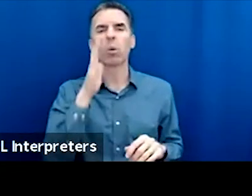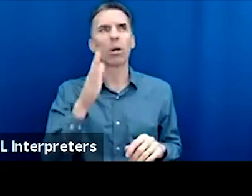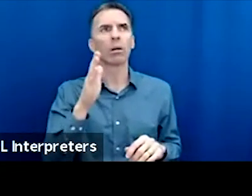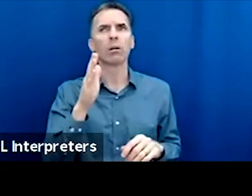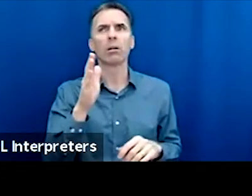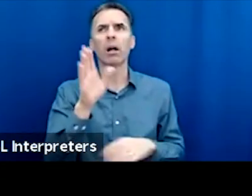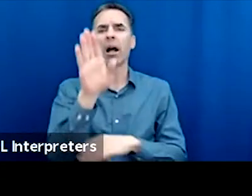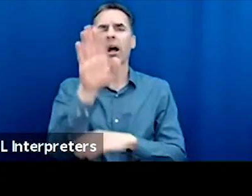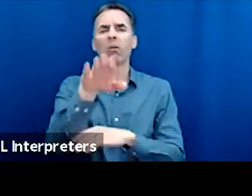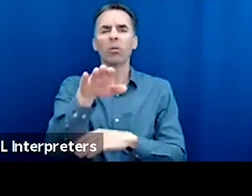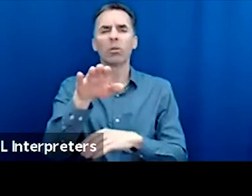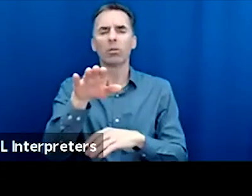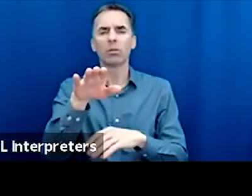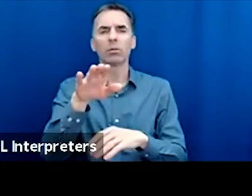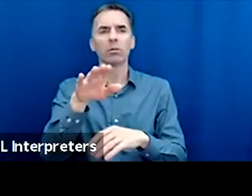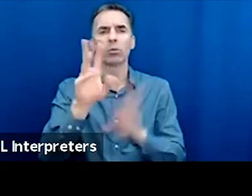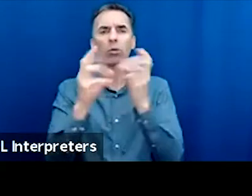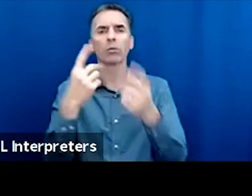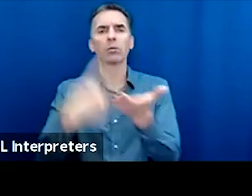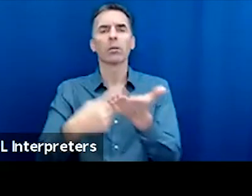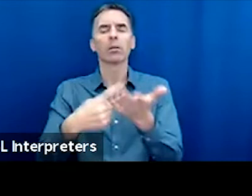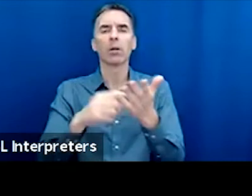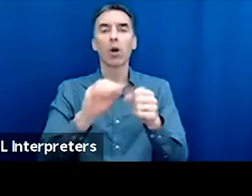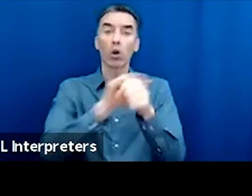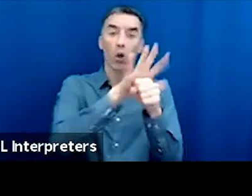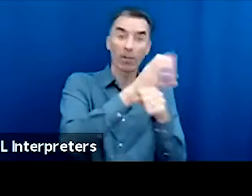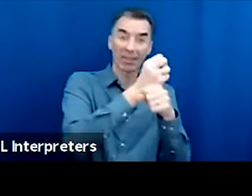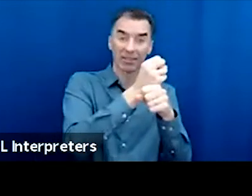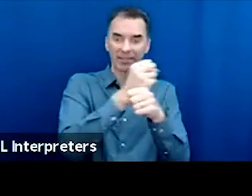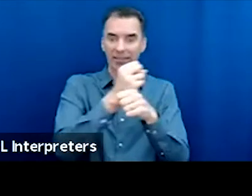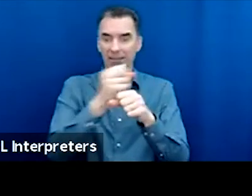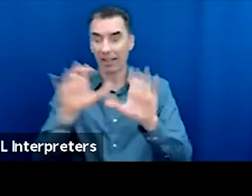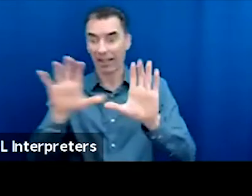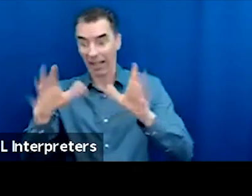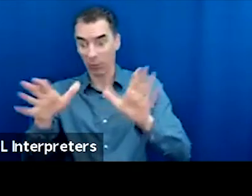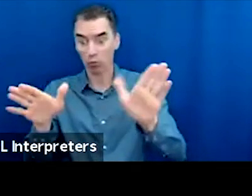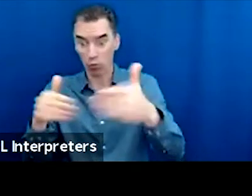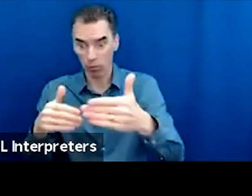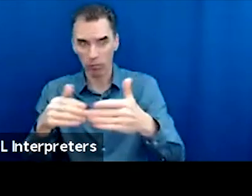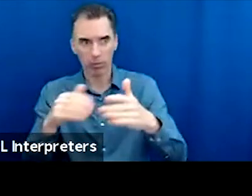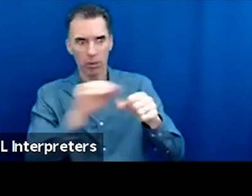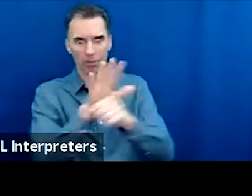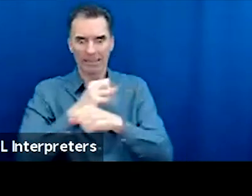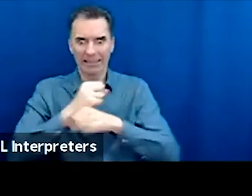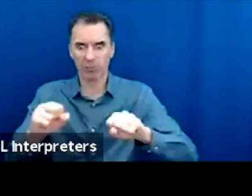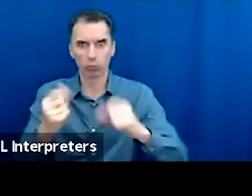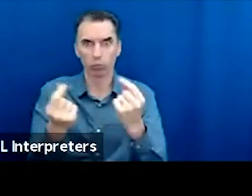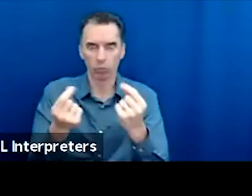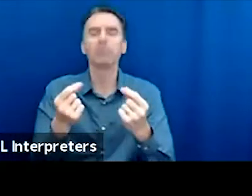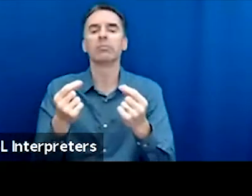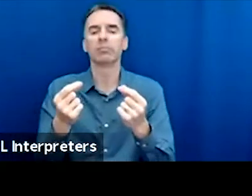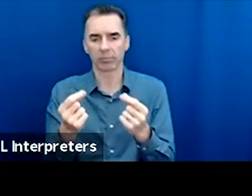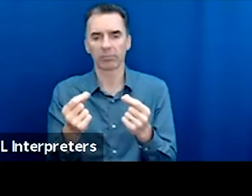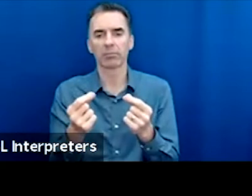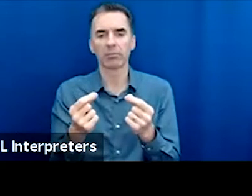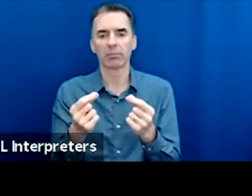today on COVID safety in the classroom, where we actually, we stole Darren Cousineau away from the